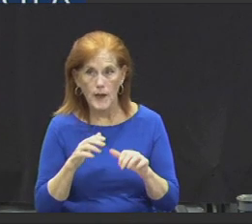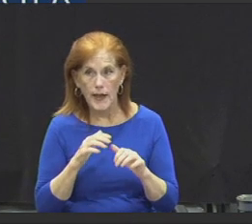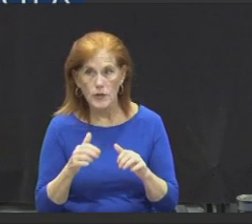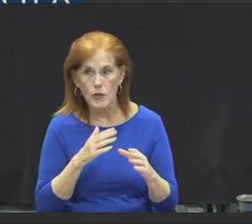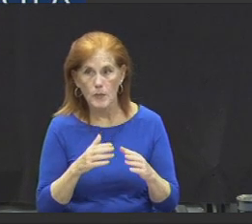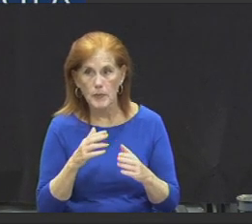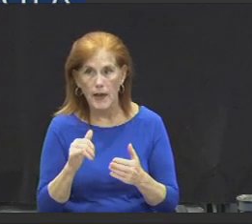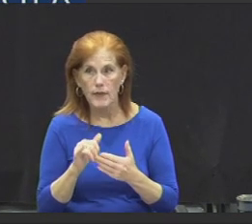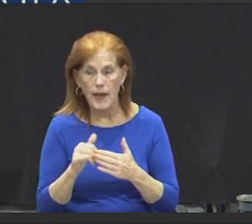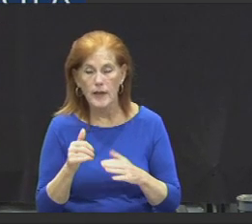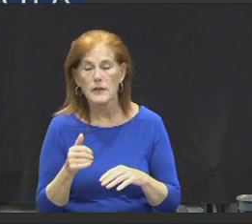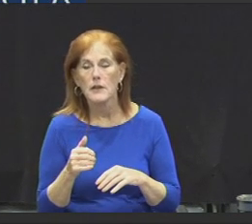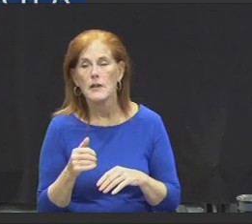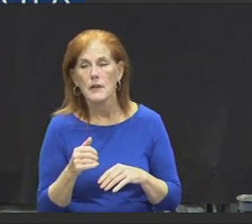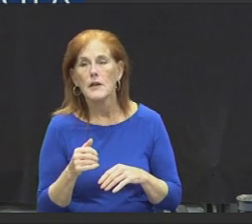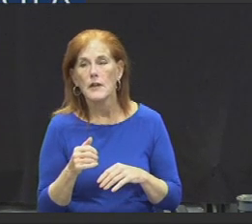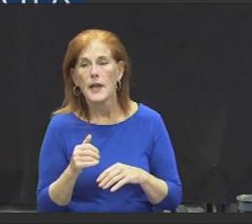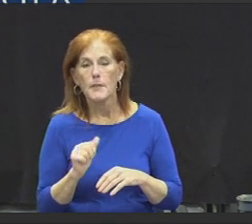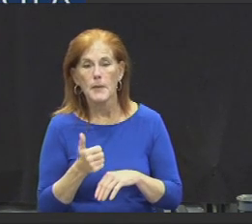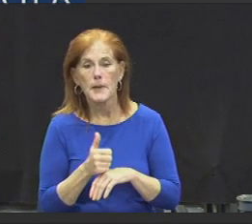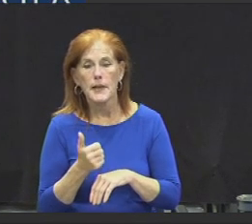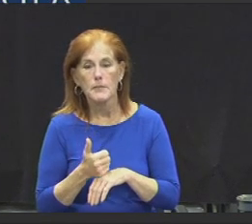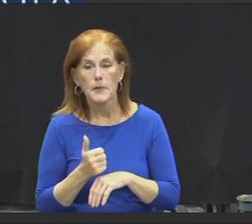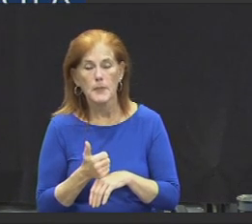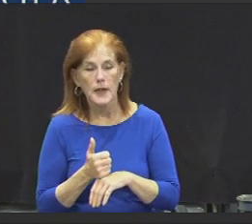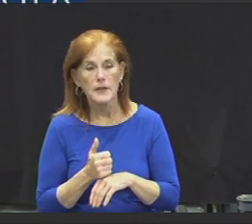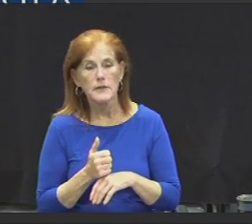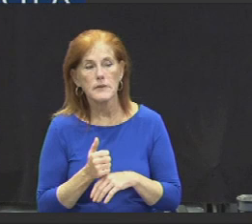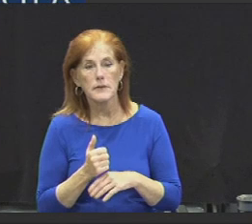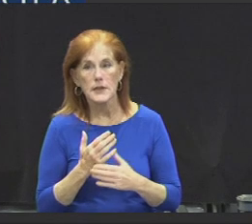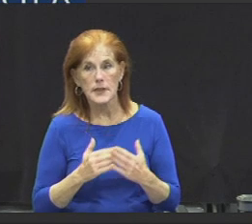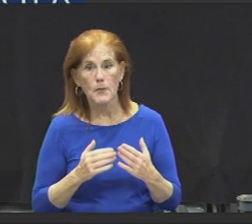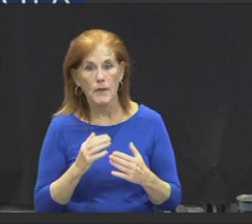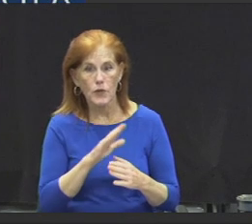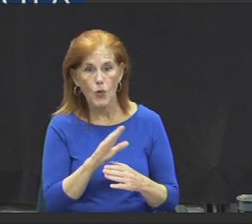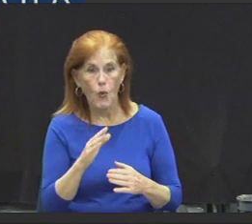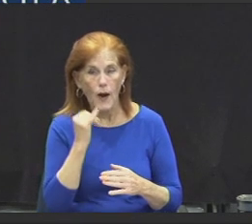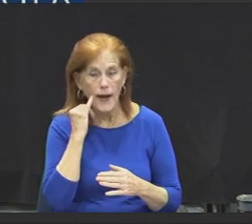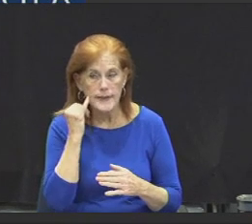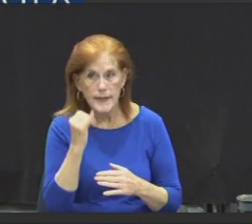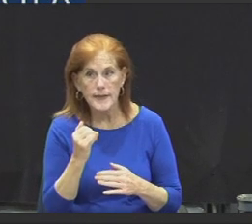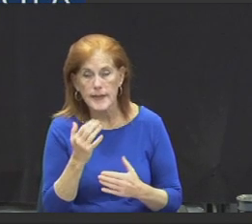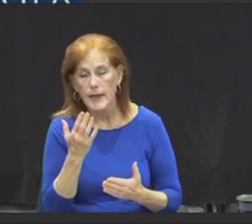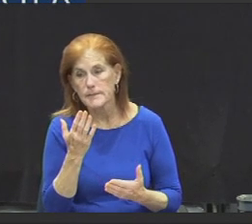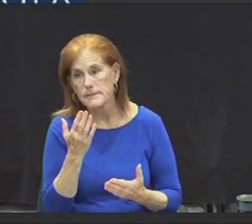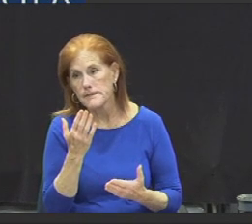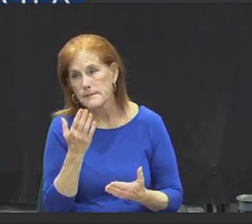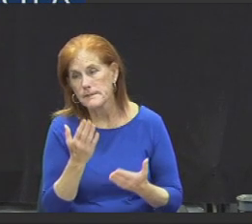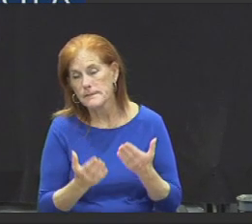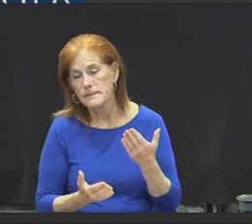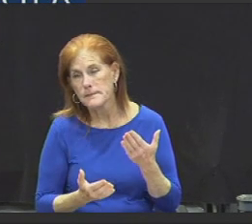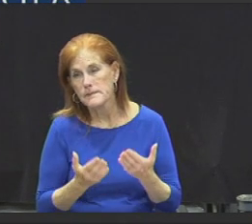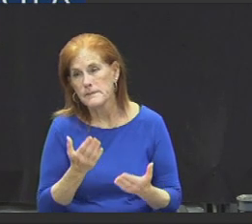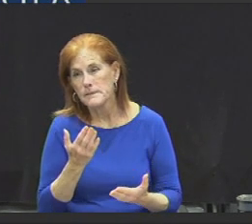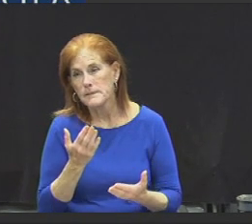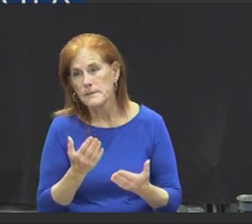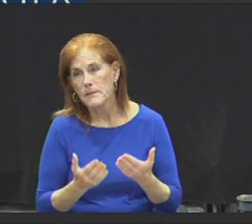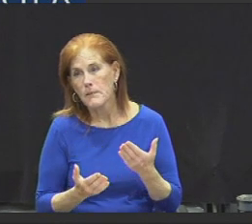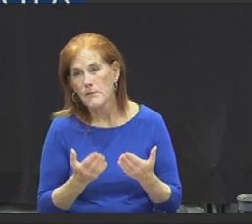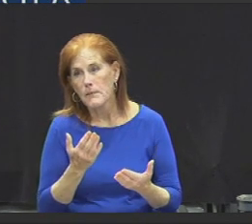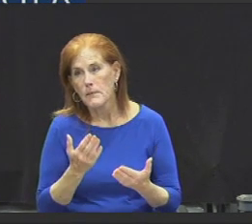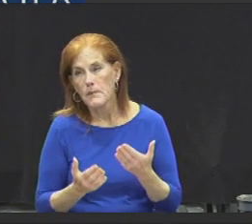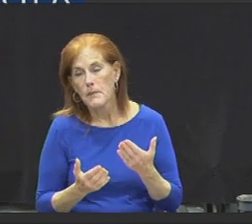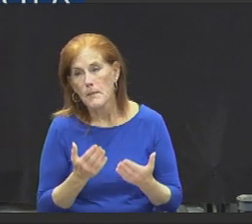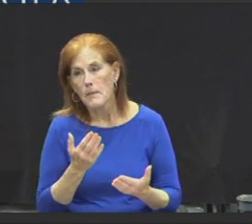plan backwards to where we are today to make sure they implement some of these thoughts and concerns that perhaps maybe might get